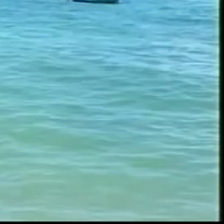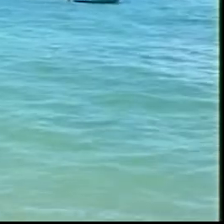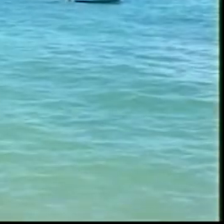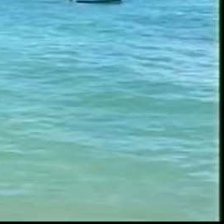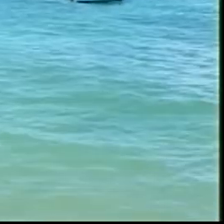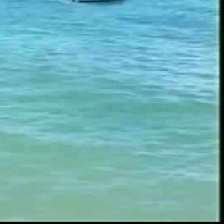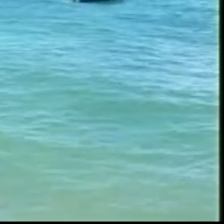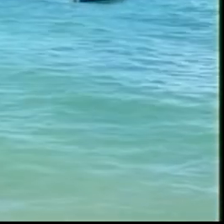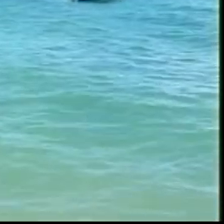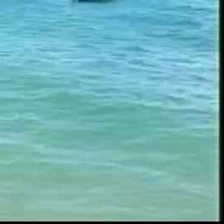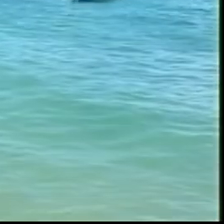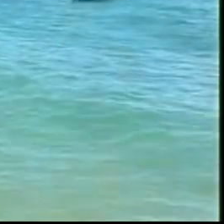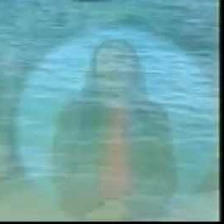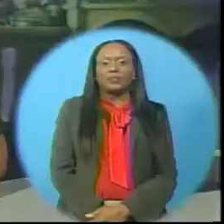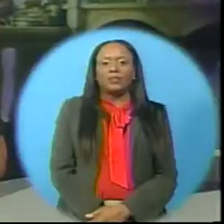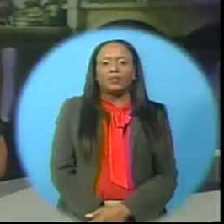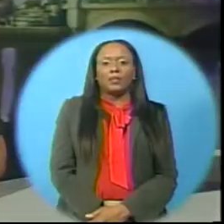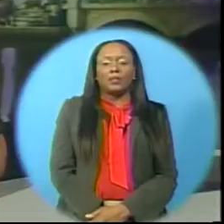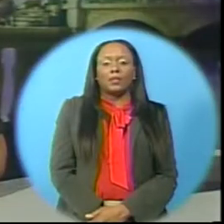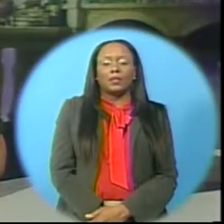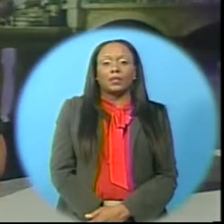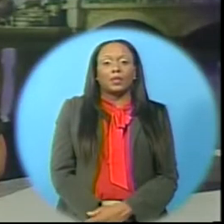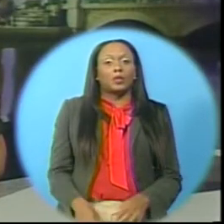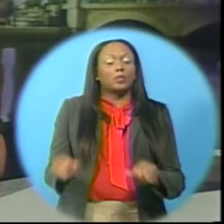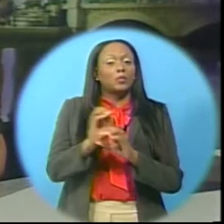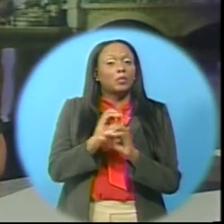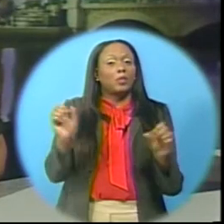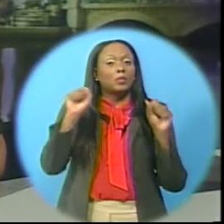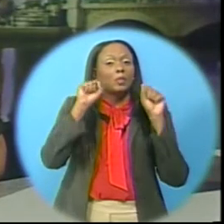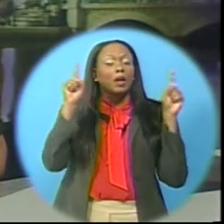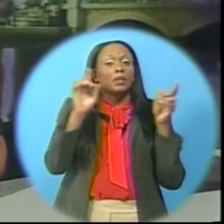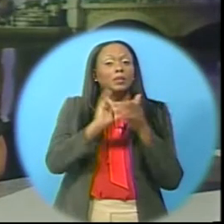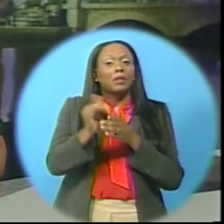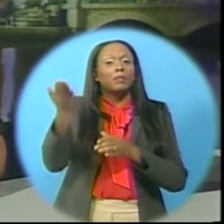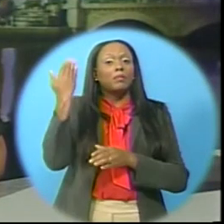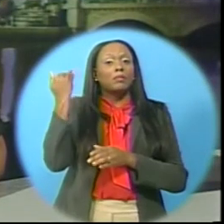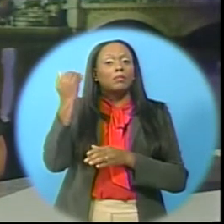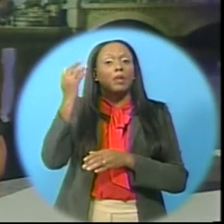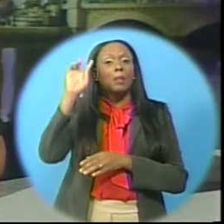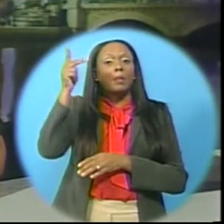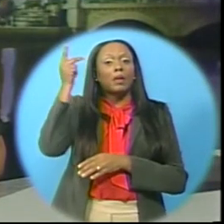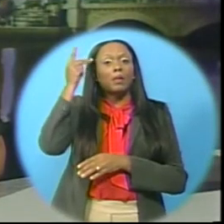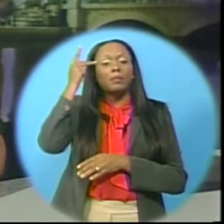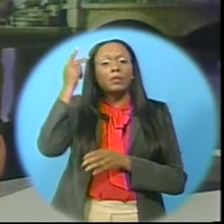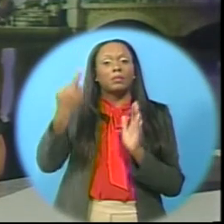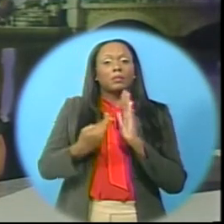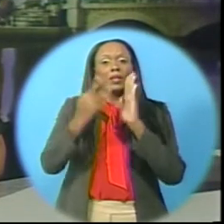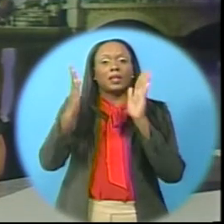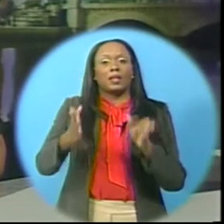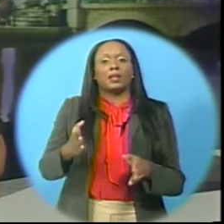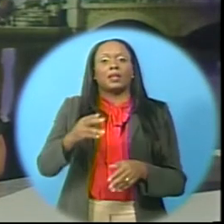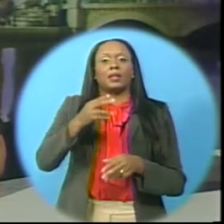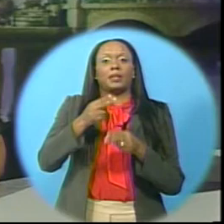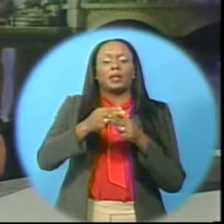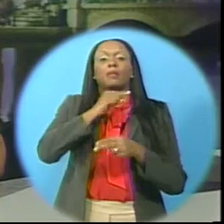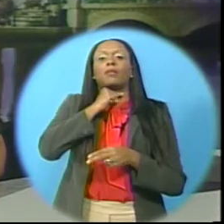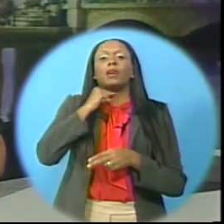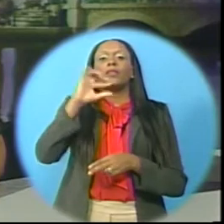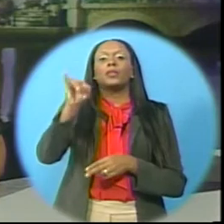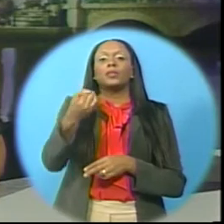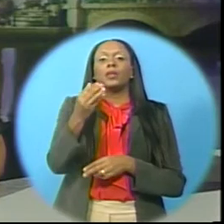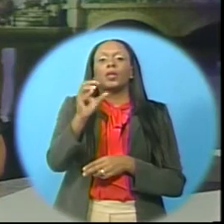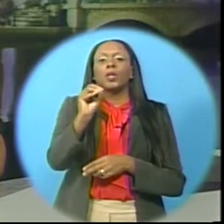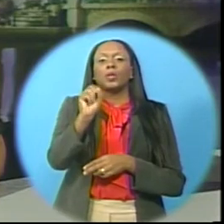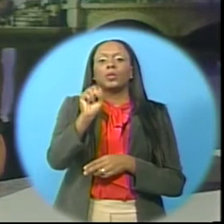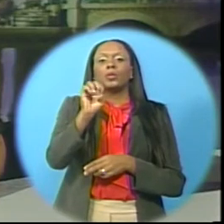a stagnant industry. Well, it comes as no surprise that former Member of Parliament Reverend Joseph Atherley has been nominated